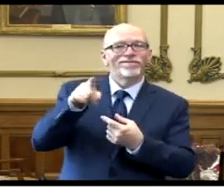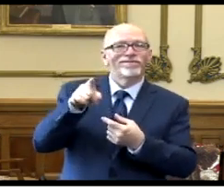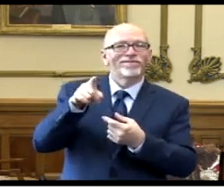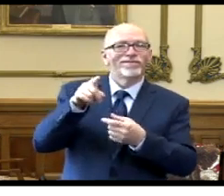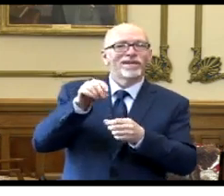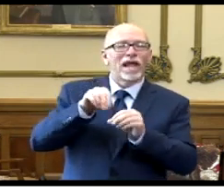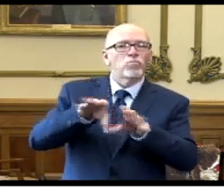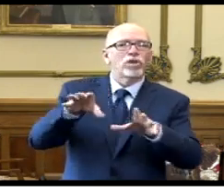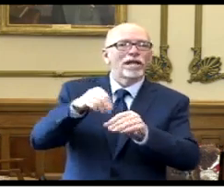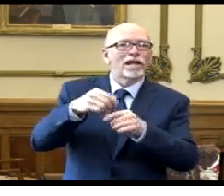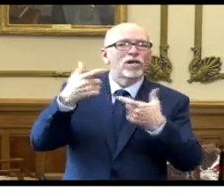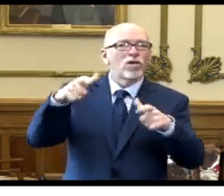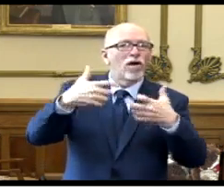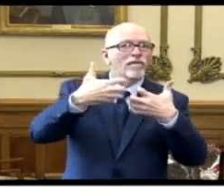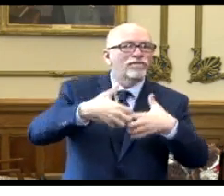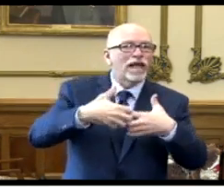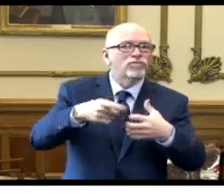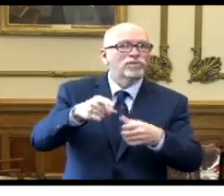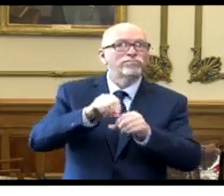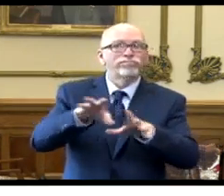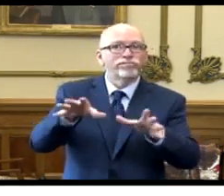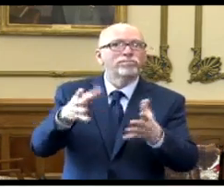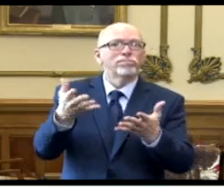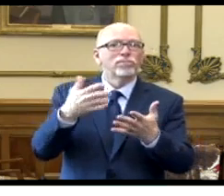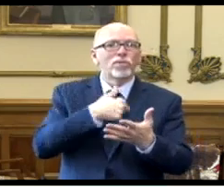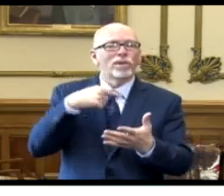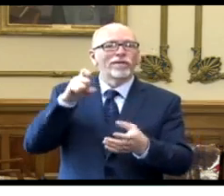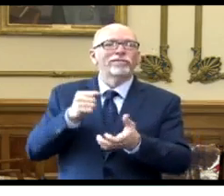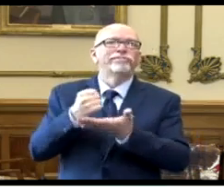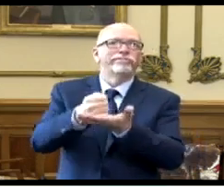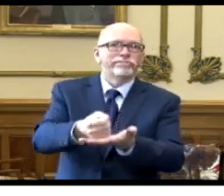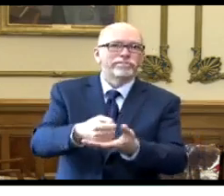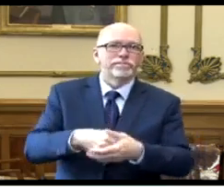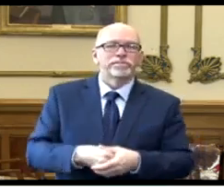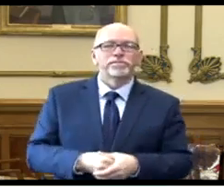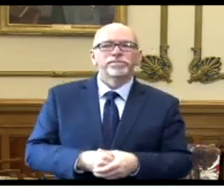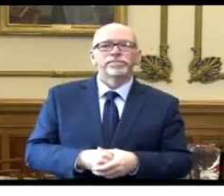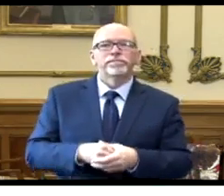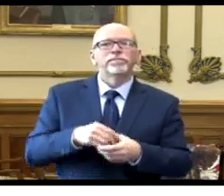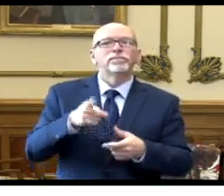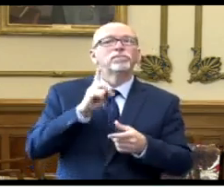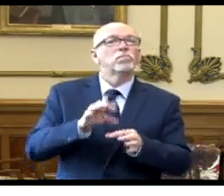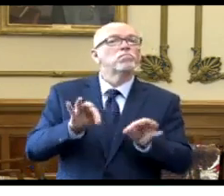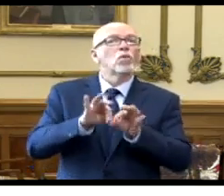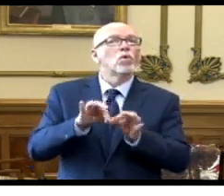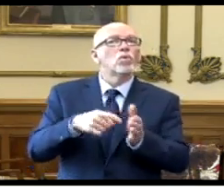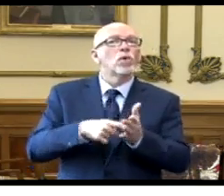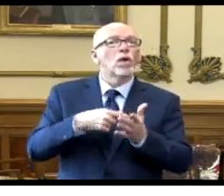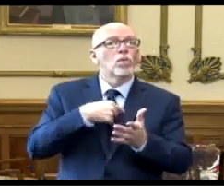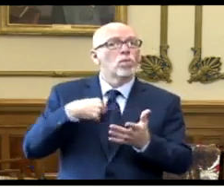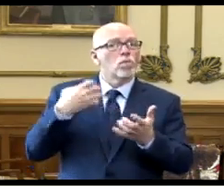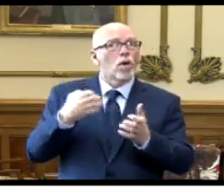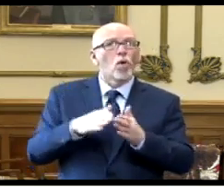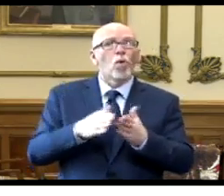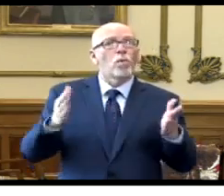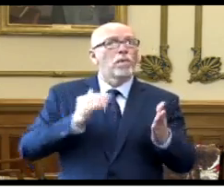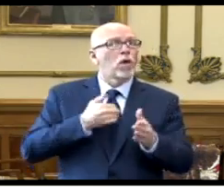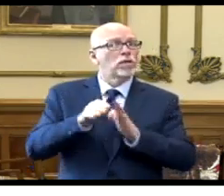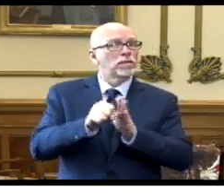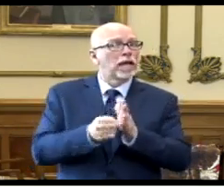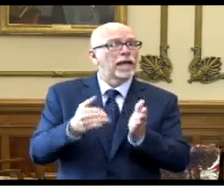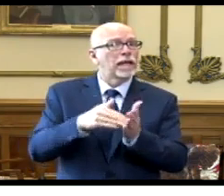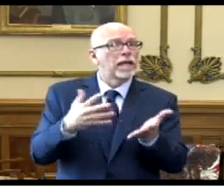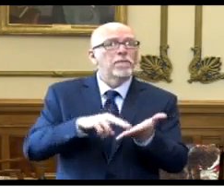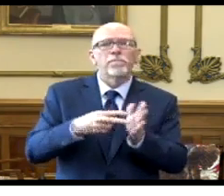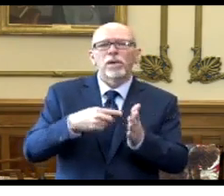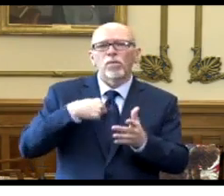outbreaks in our large plants or factories. An important requirement for us being able to open back up in our state is that we must